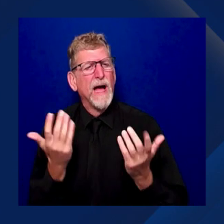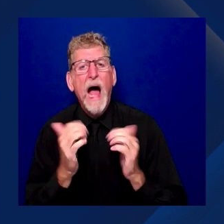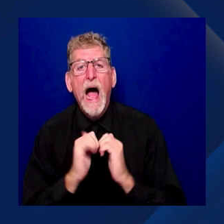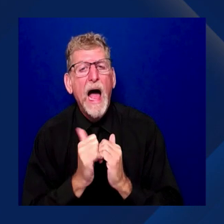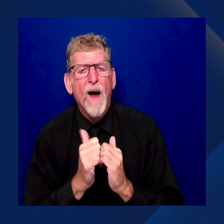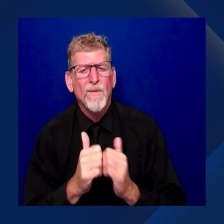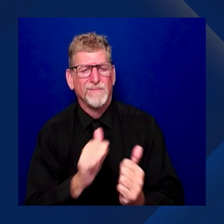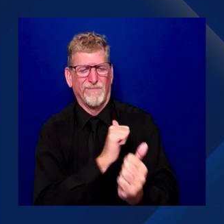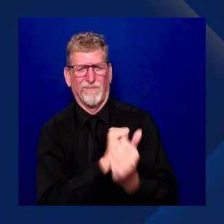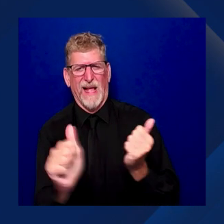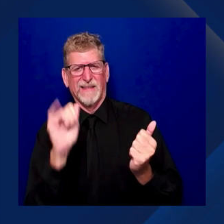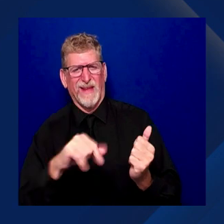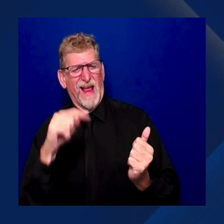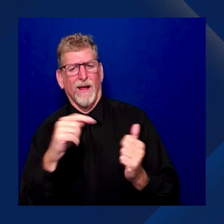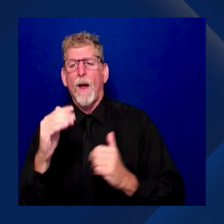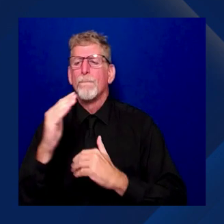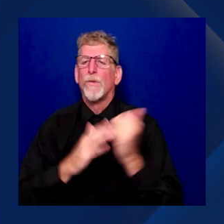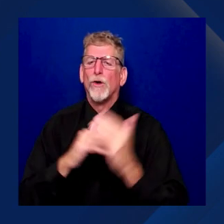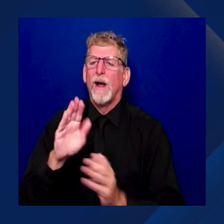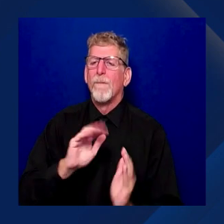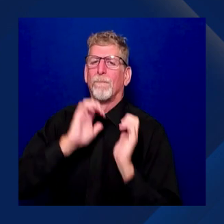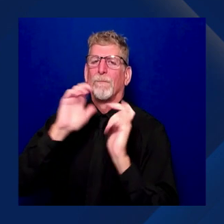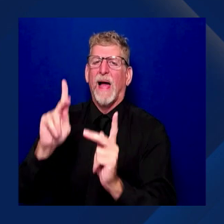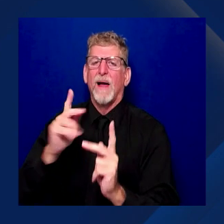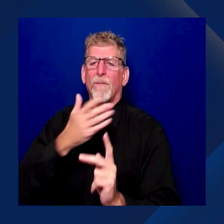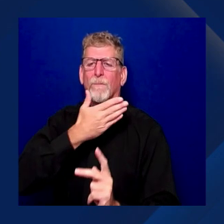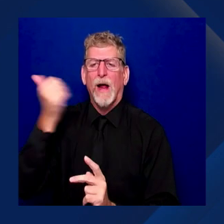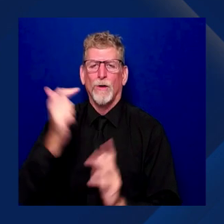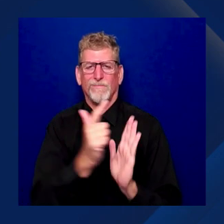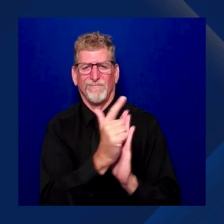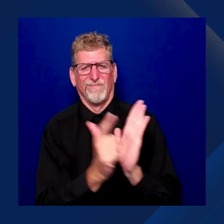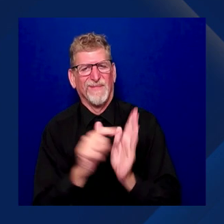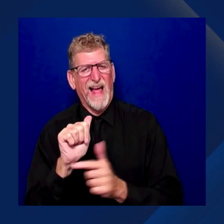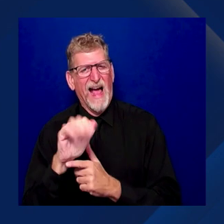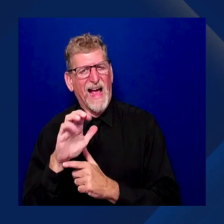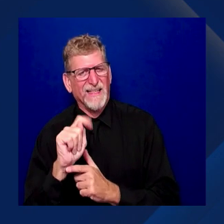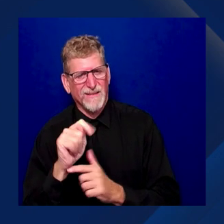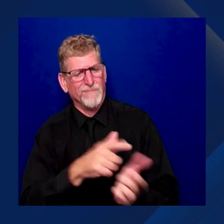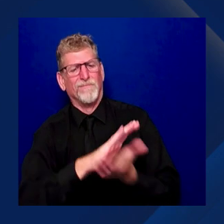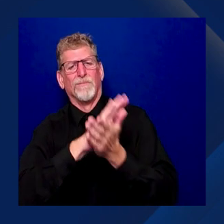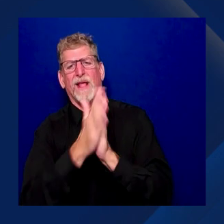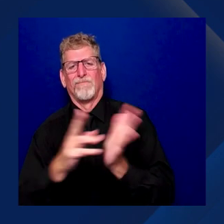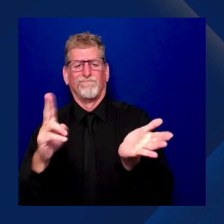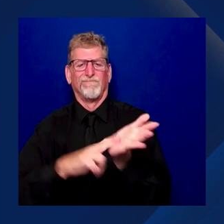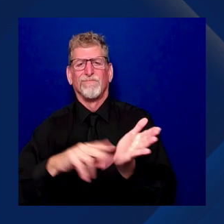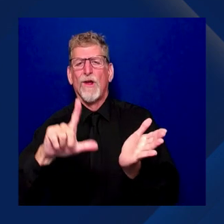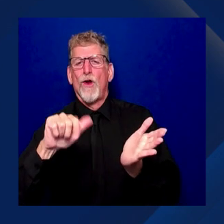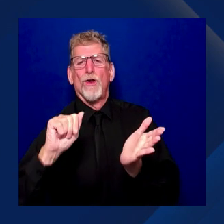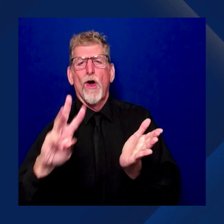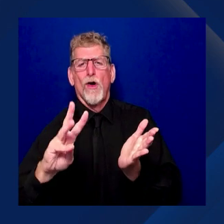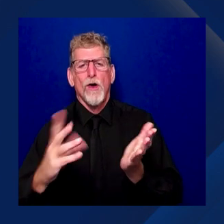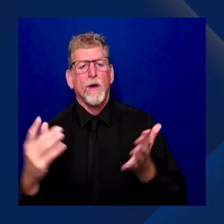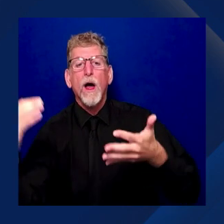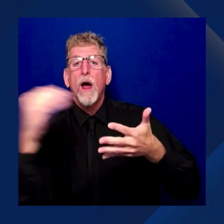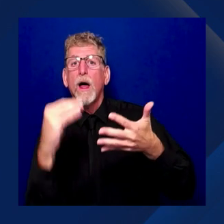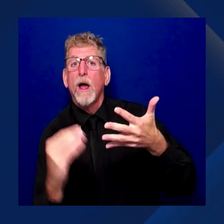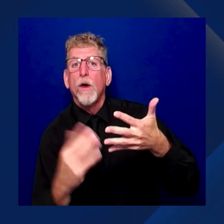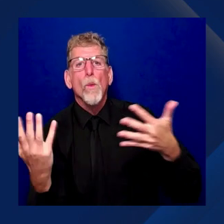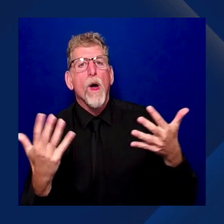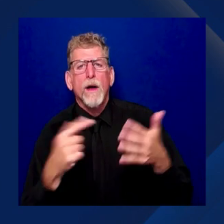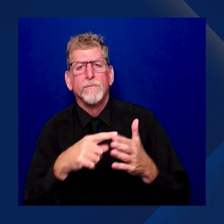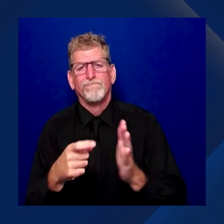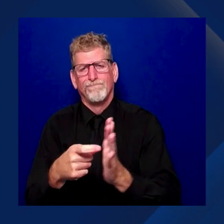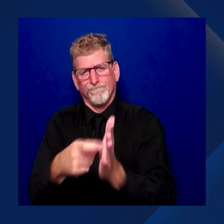law. Among the other important provisions, the Build Back Better Act would require states to provide 12 months